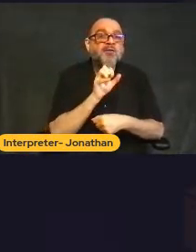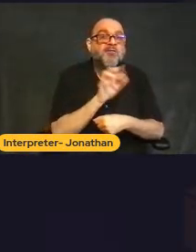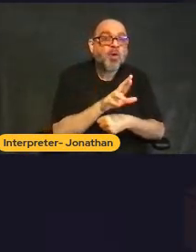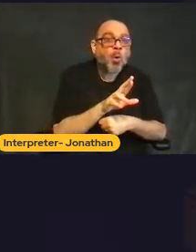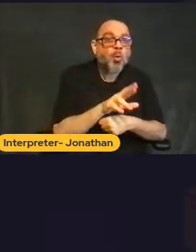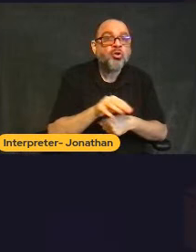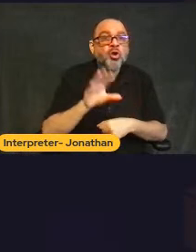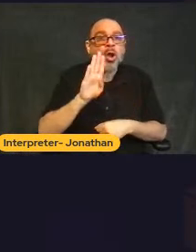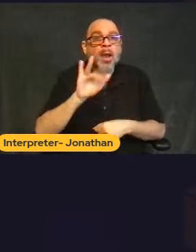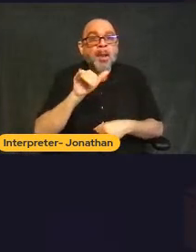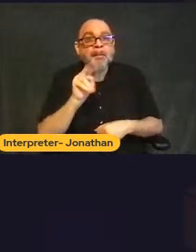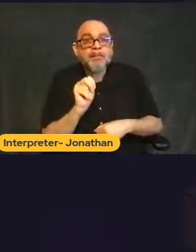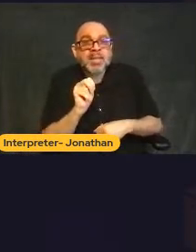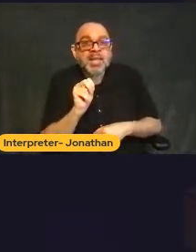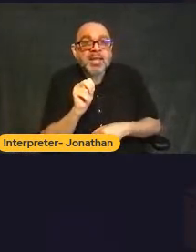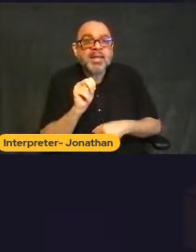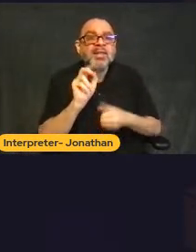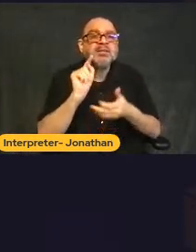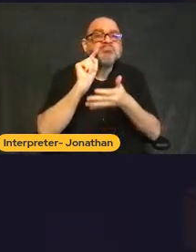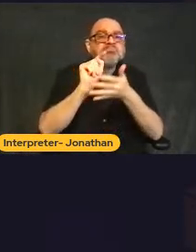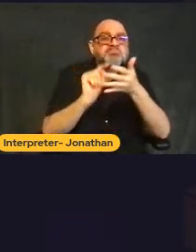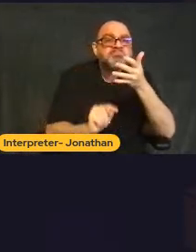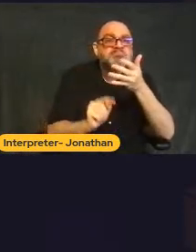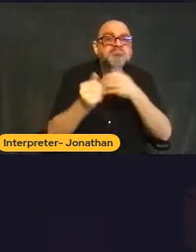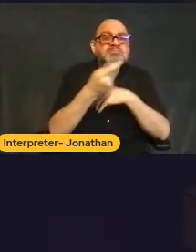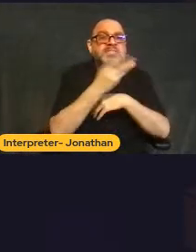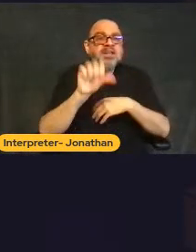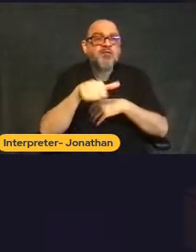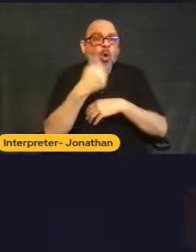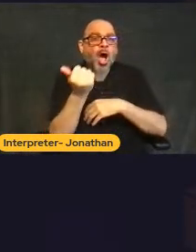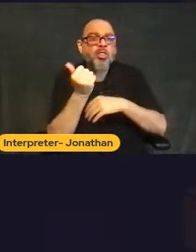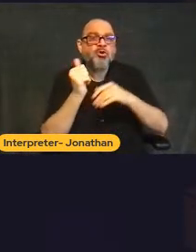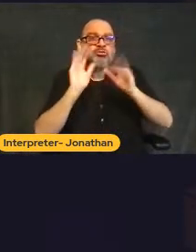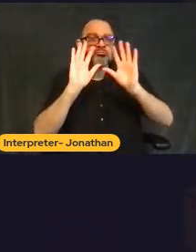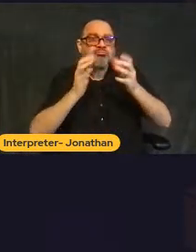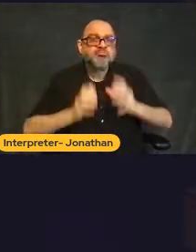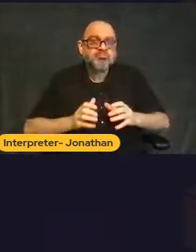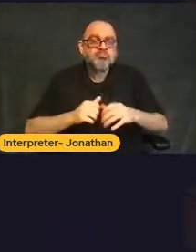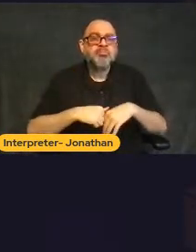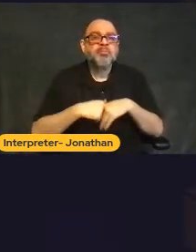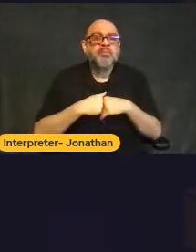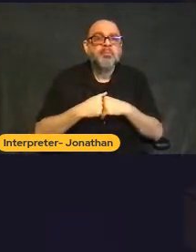folder, and several other folders for TS